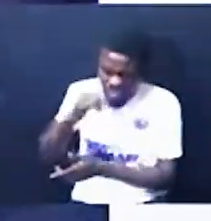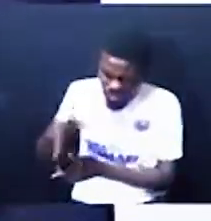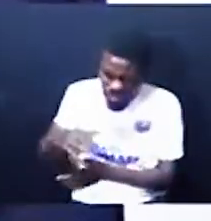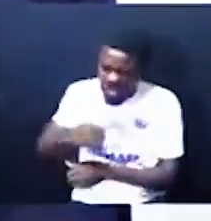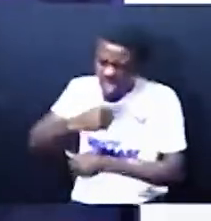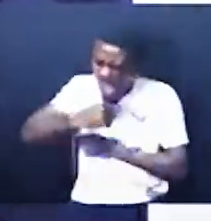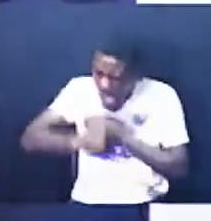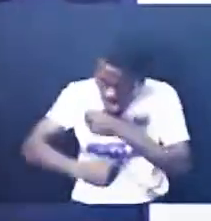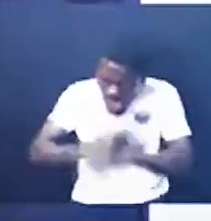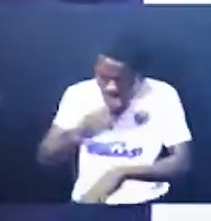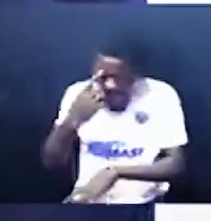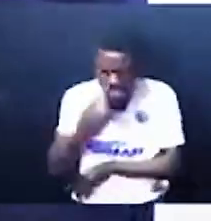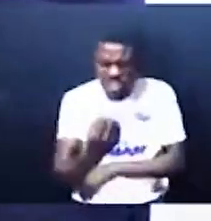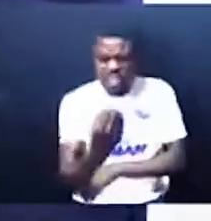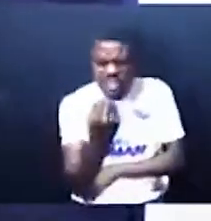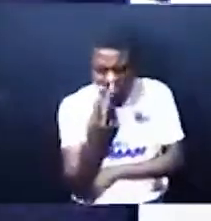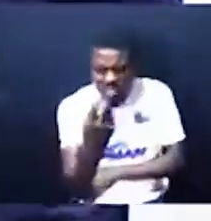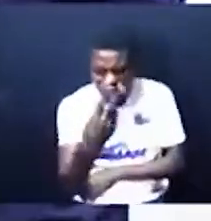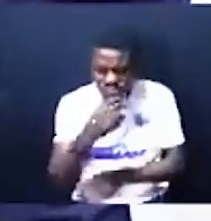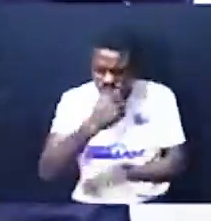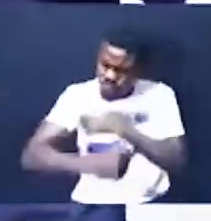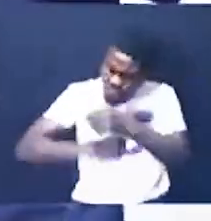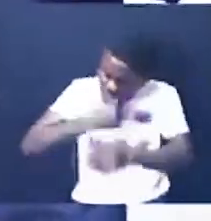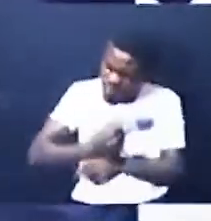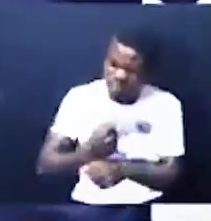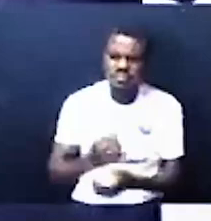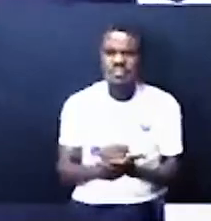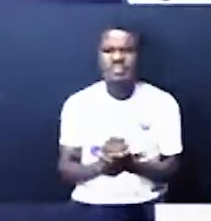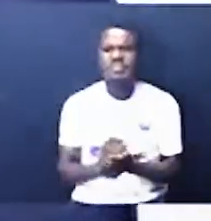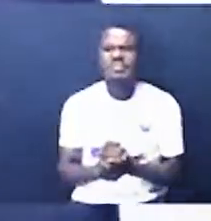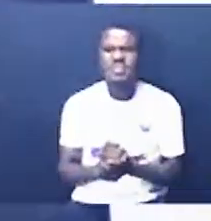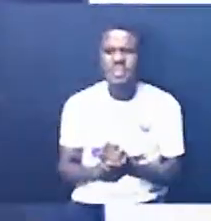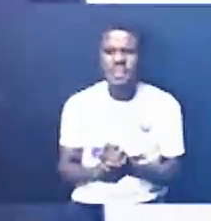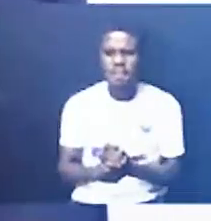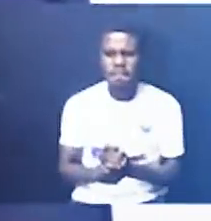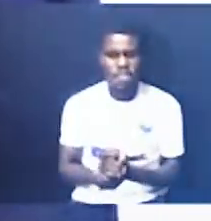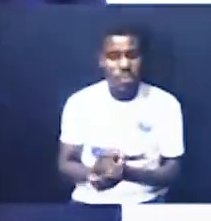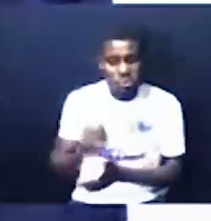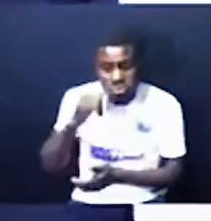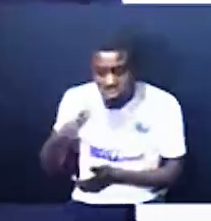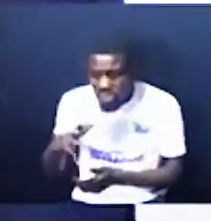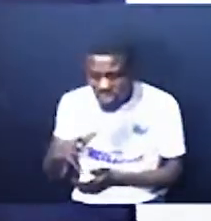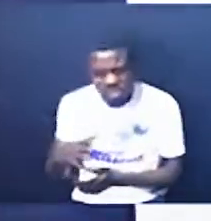through. For 12 years, we are she was ceremonially